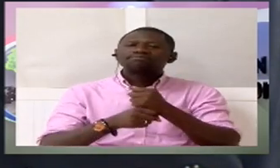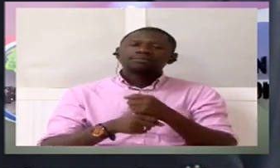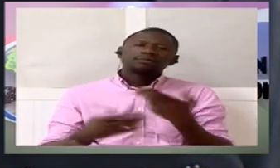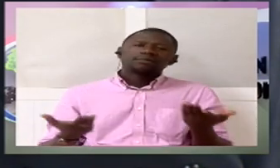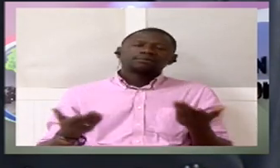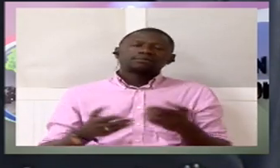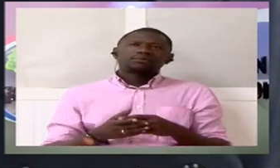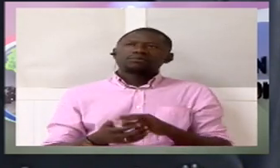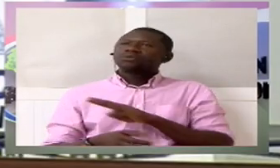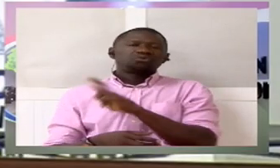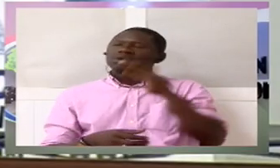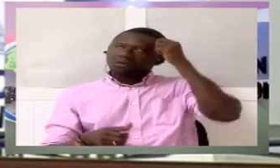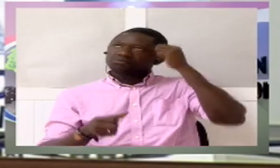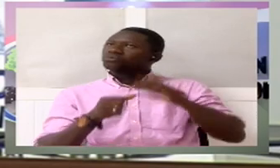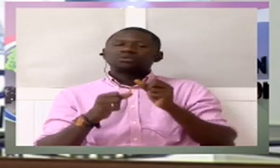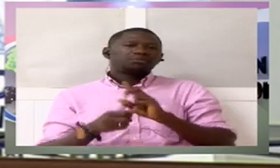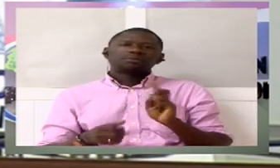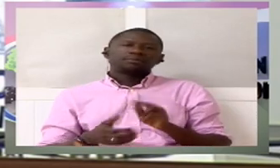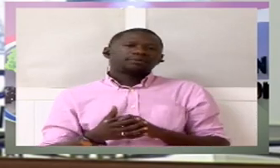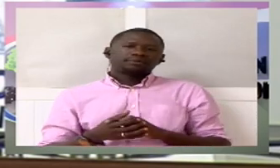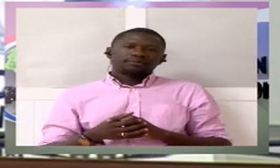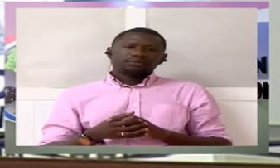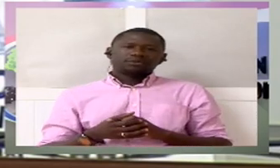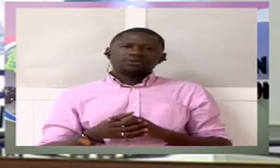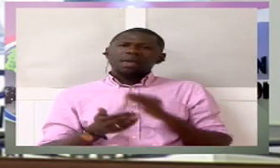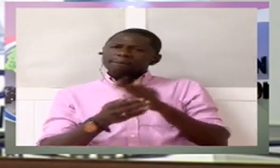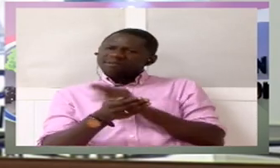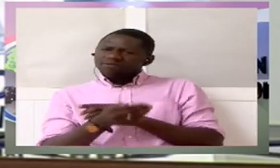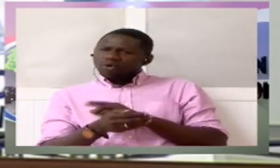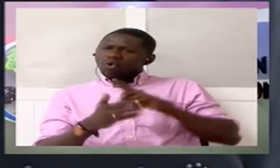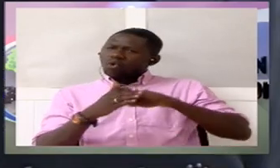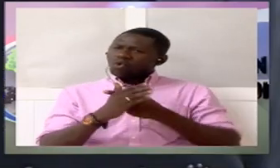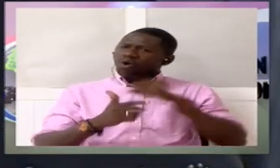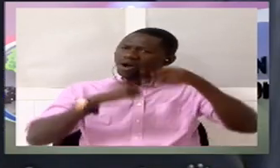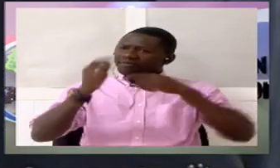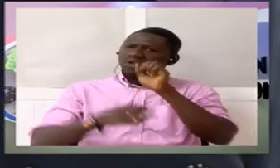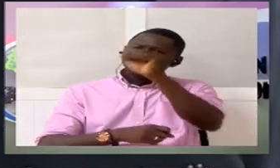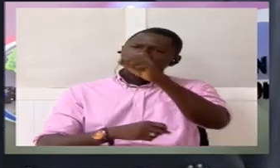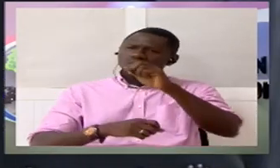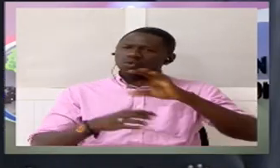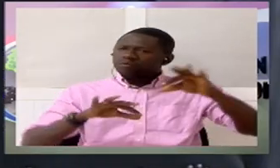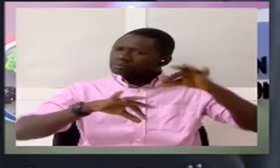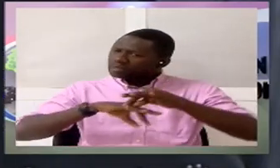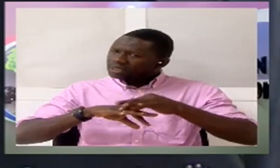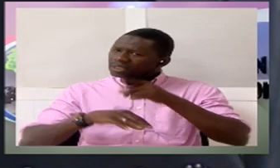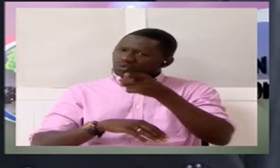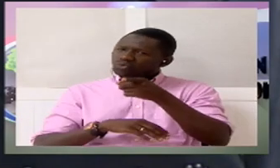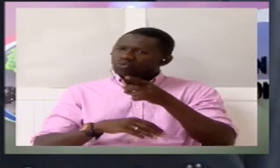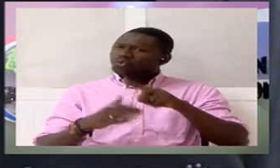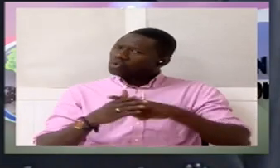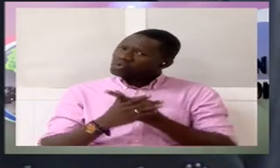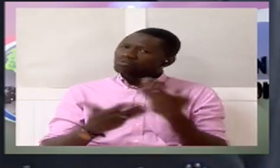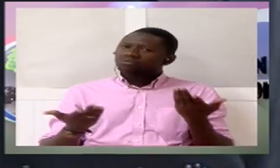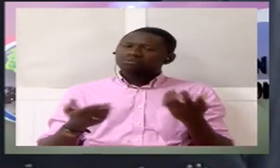No, I cannot recall that. Was it before or after your marriage? Allah futu o janai kelom fo Allah futu o